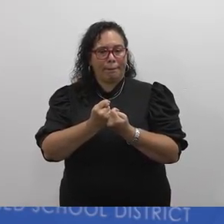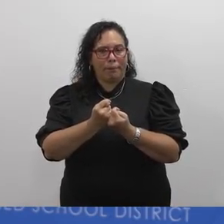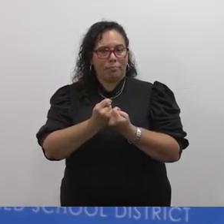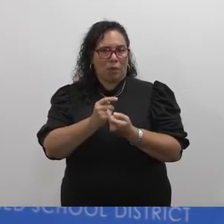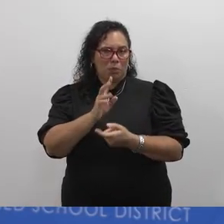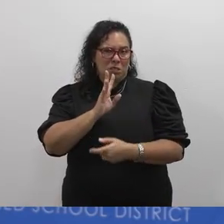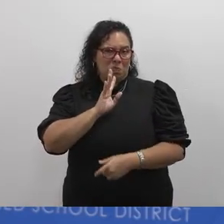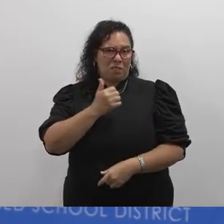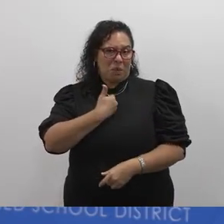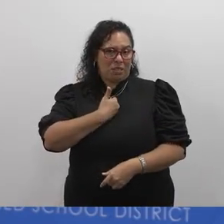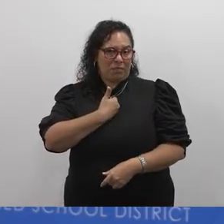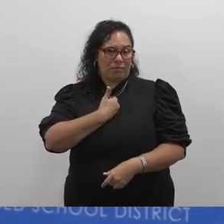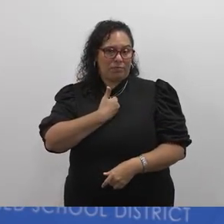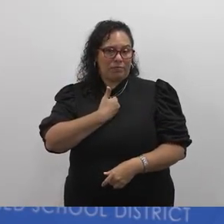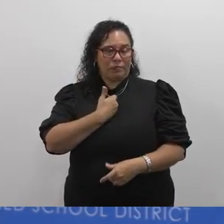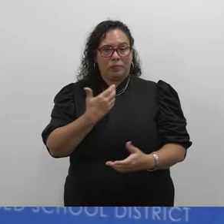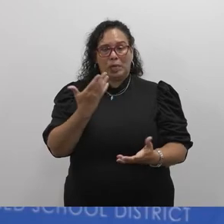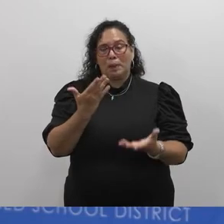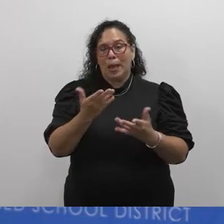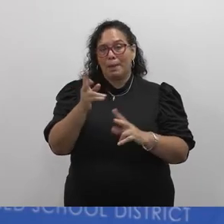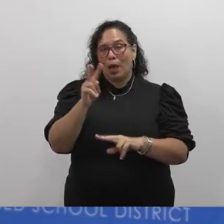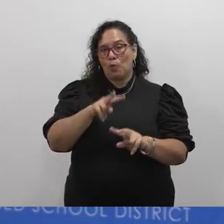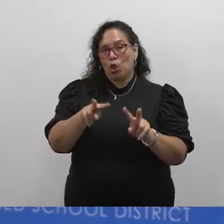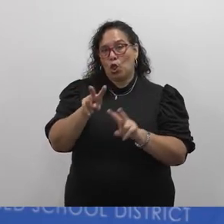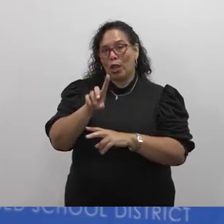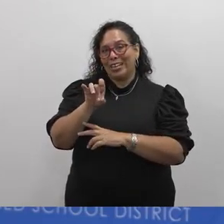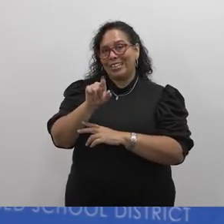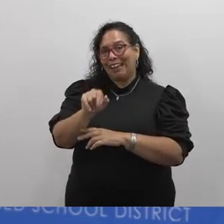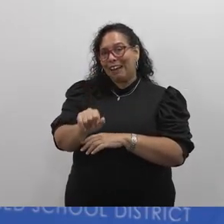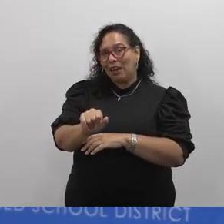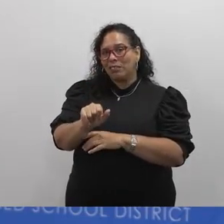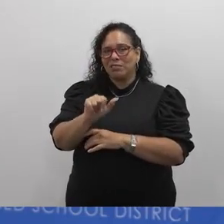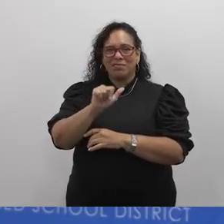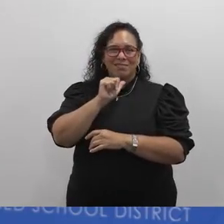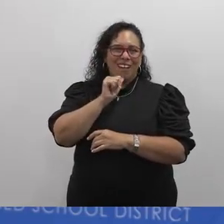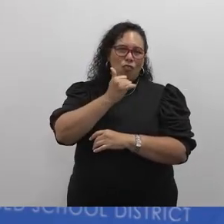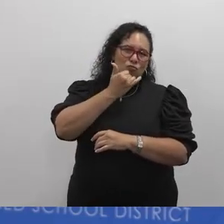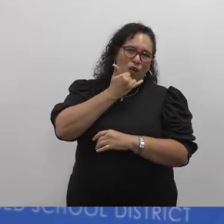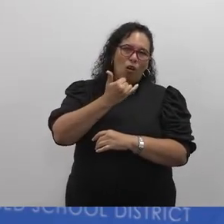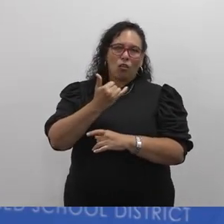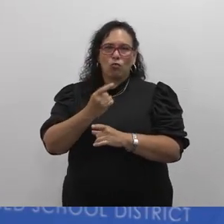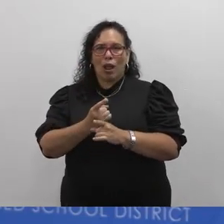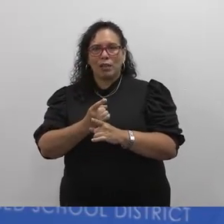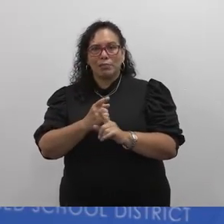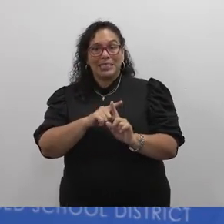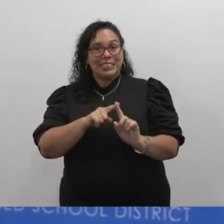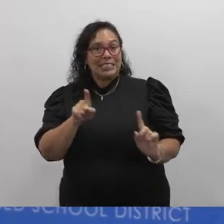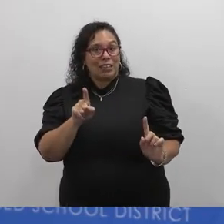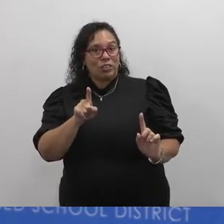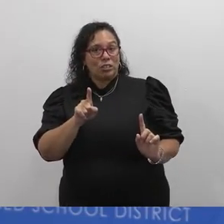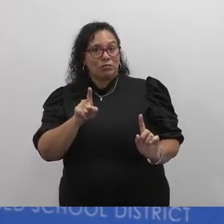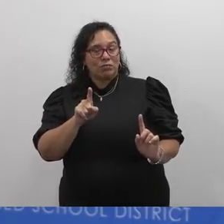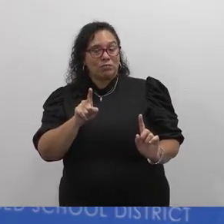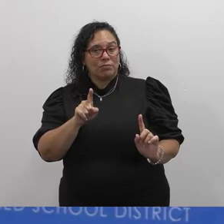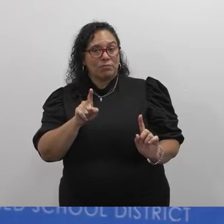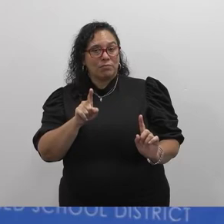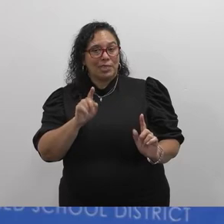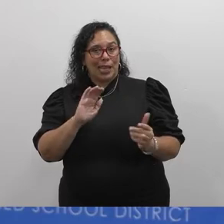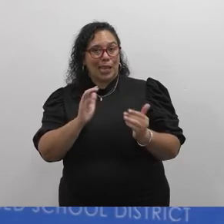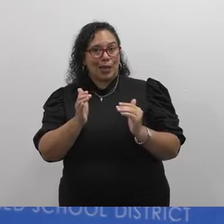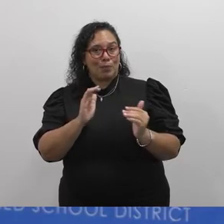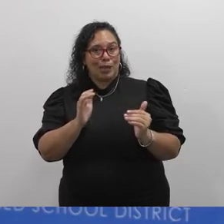for myself, I may be looking at data not wrong or right, but differently than either the intent of the